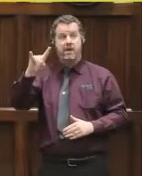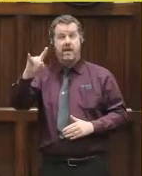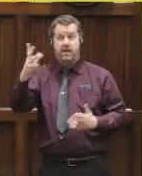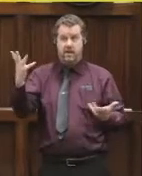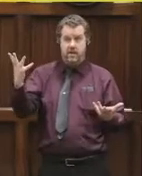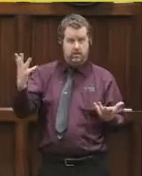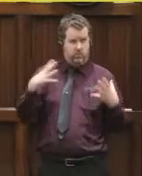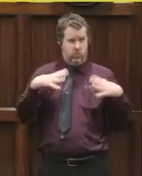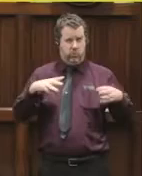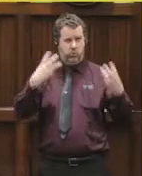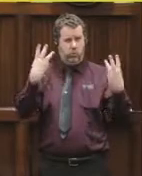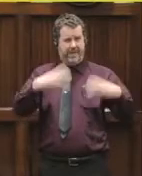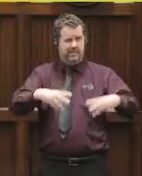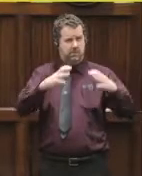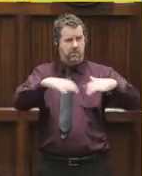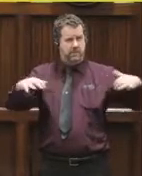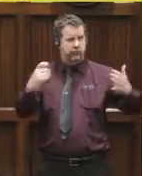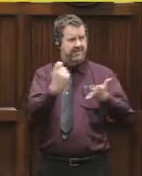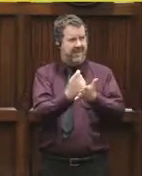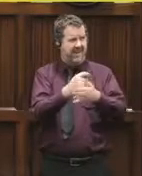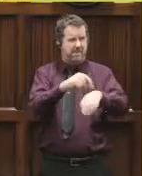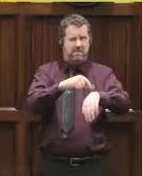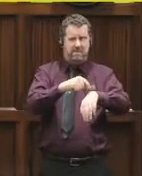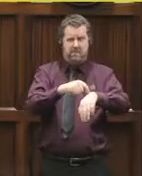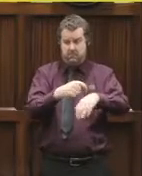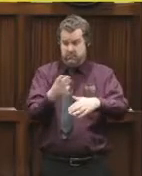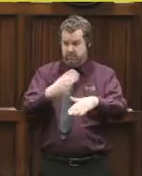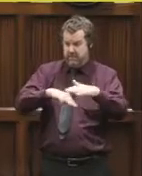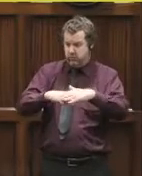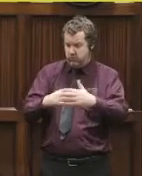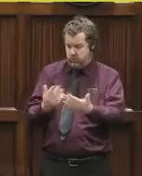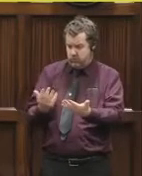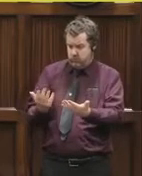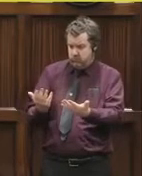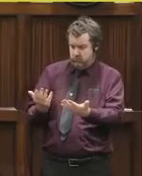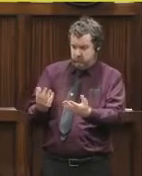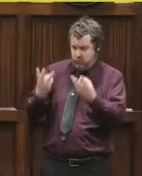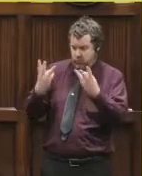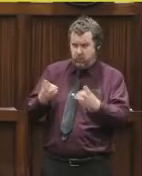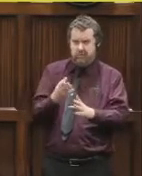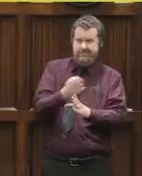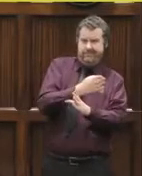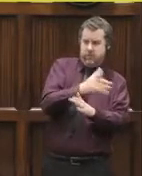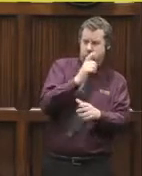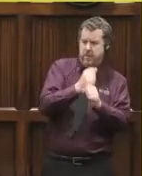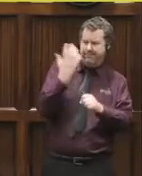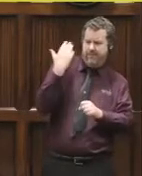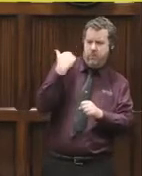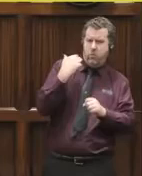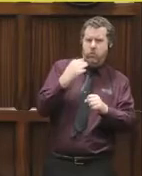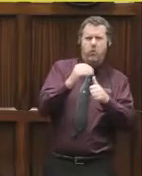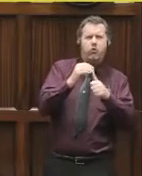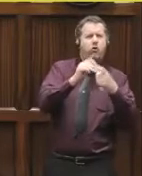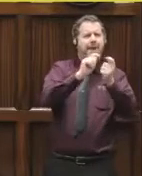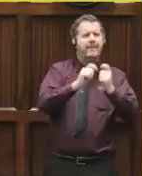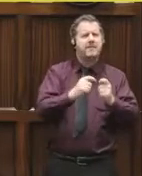Wasting parliamentary business time. Minister, do you want to conclude on these particular amendments? Yeah,